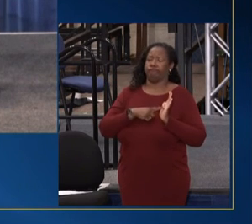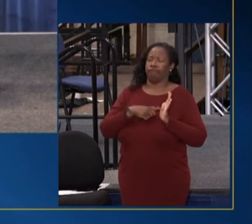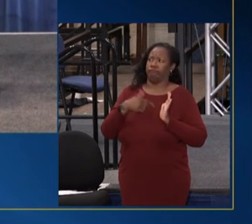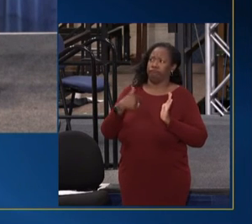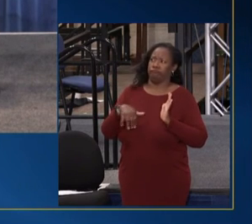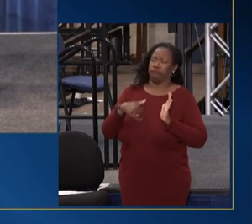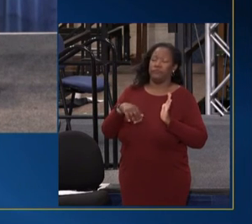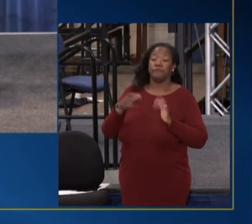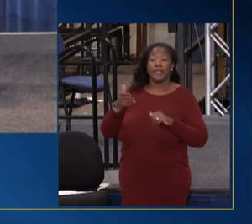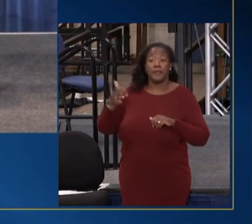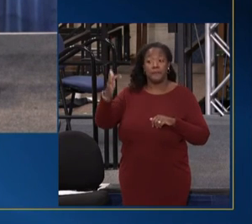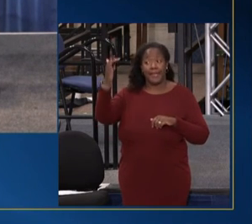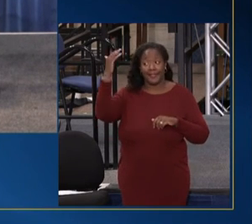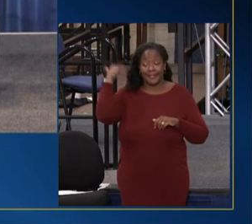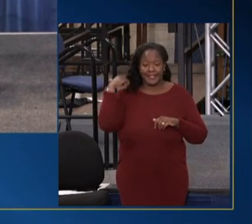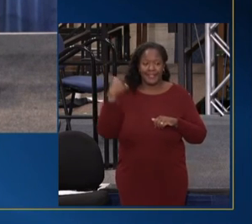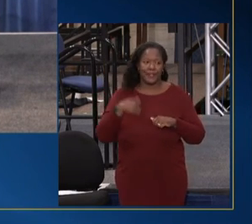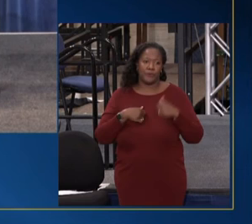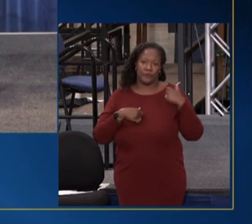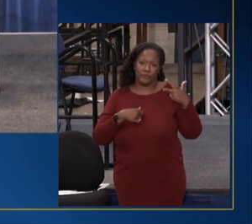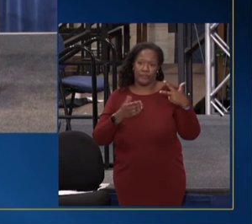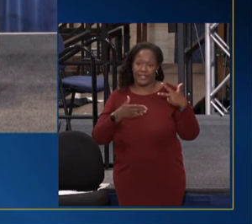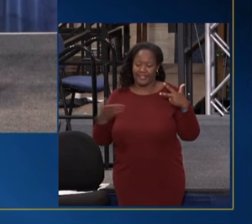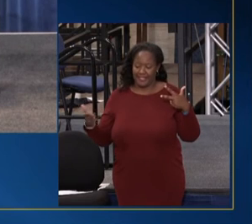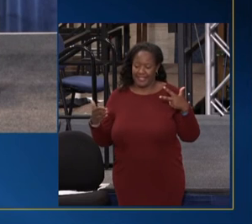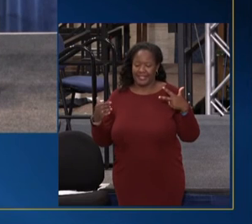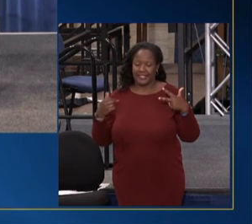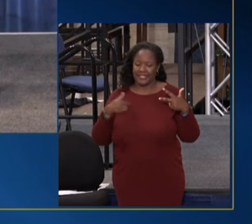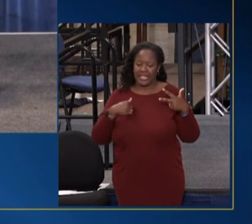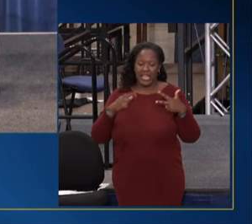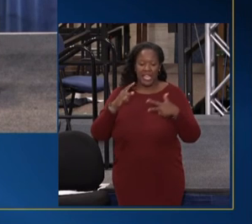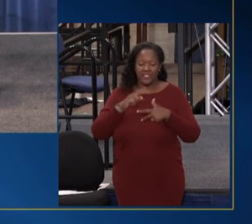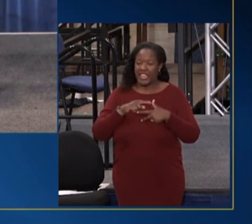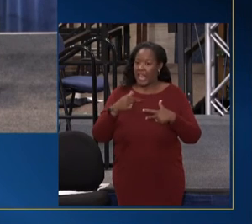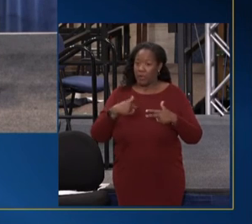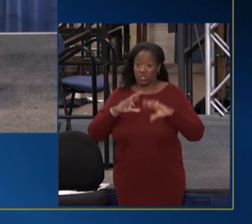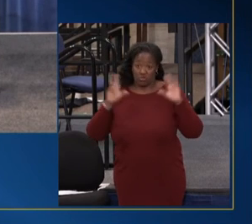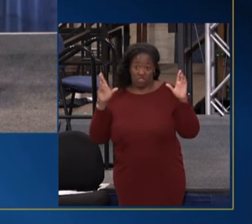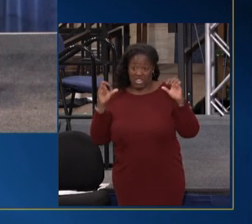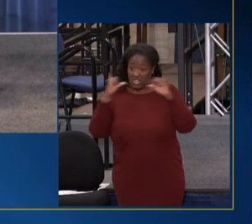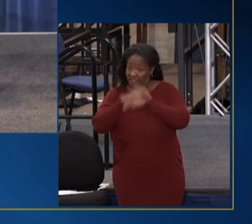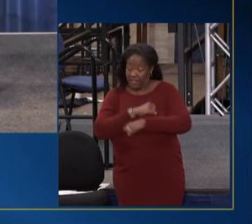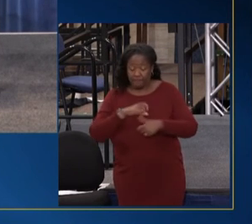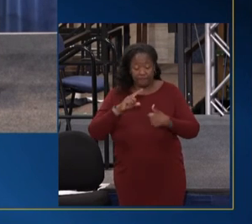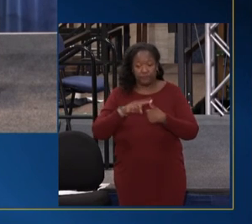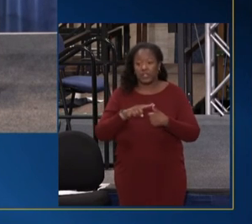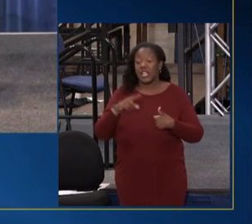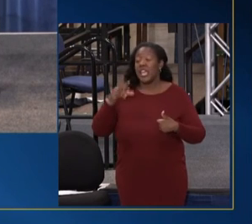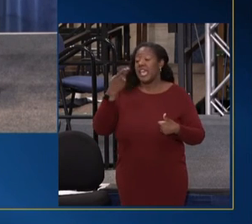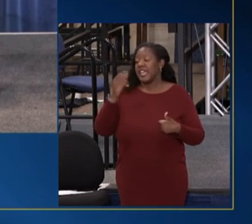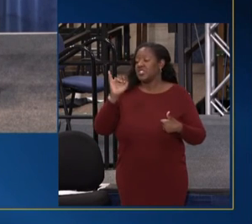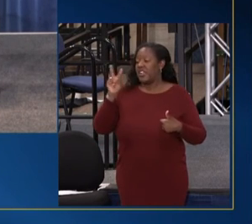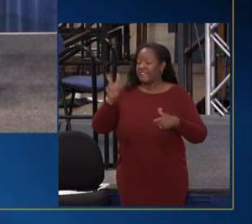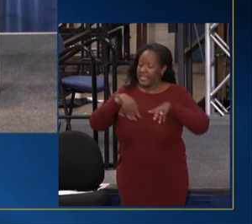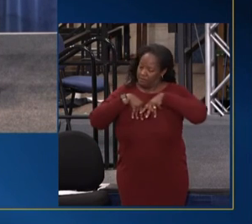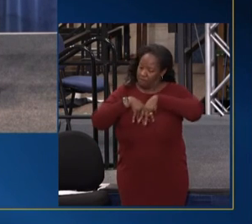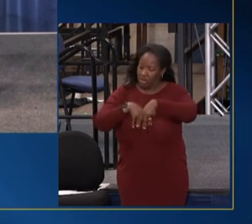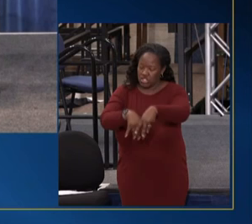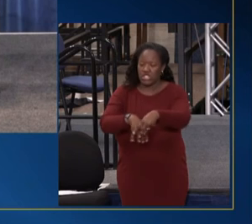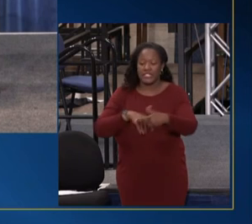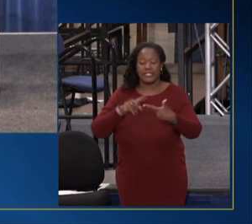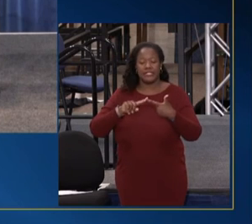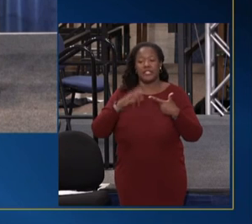that back in the day, there were three things that would cause me to put on my Doc Martens. One was HIV marches, gay